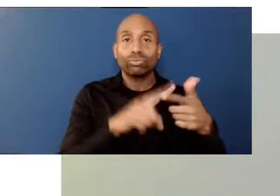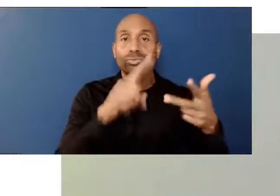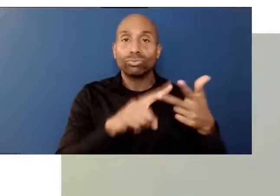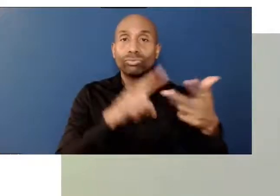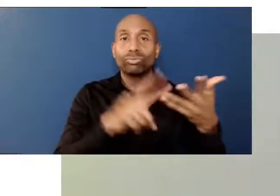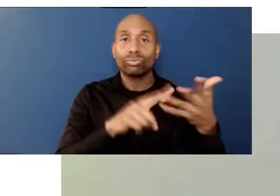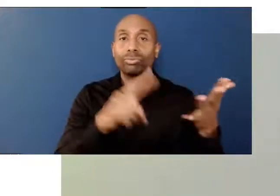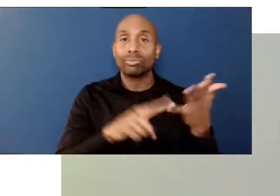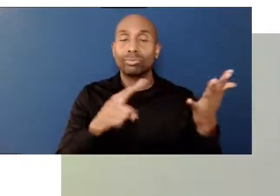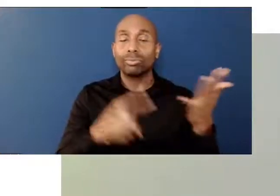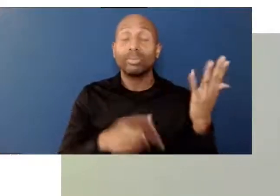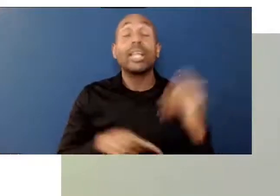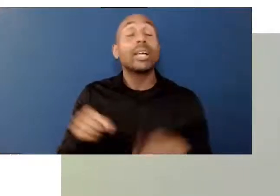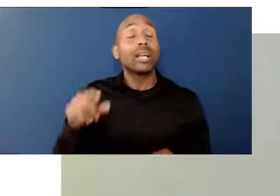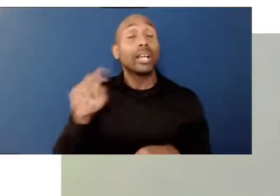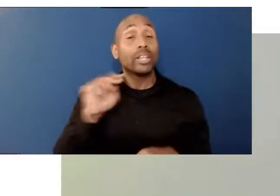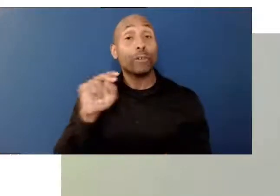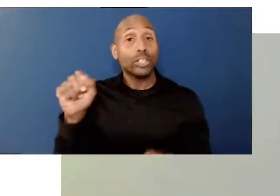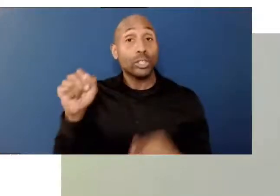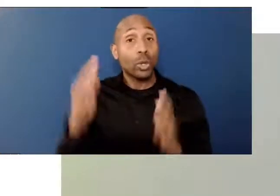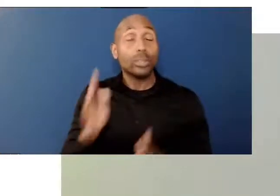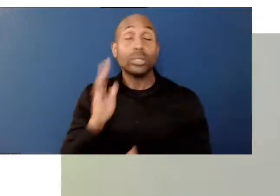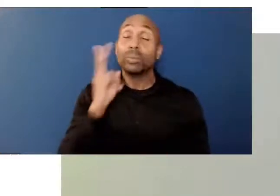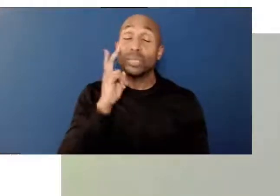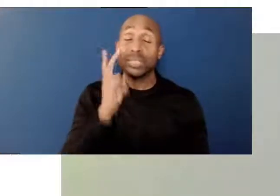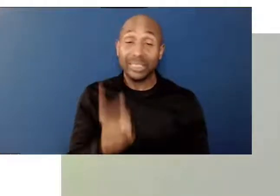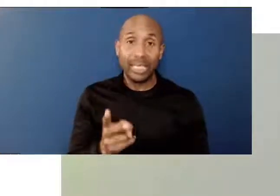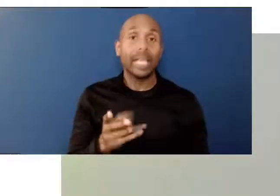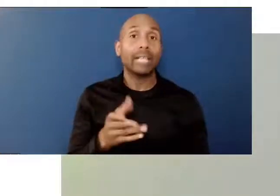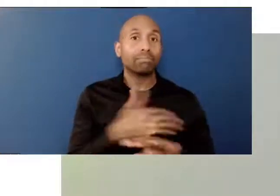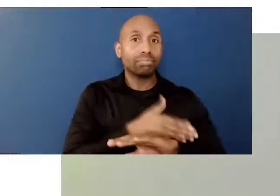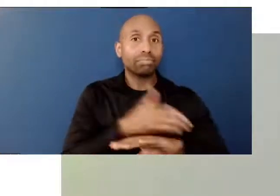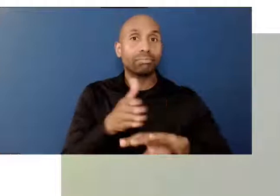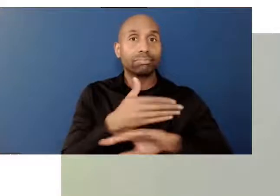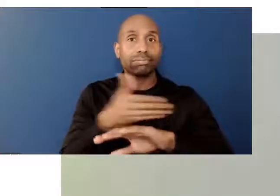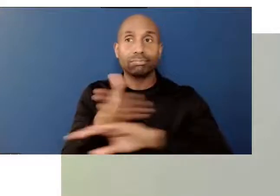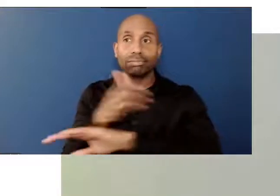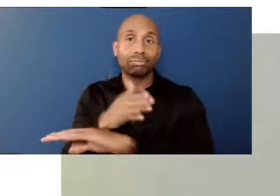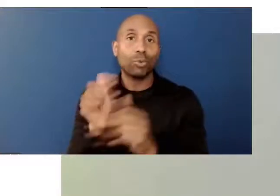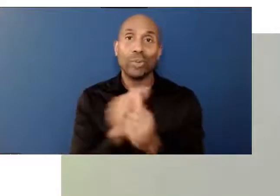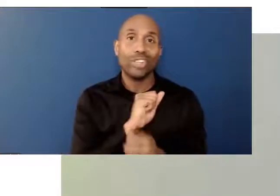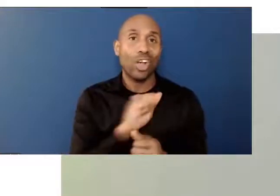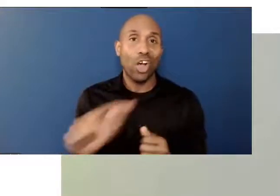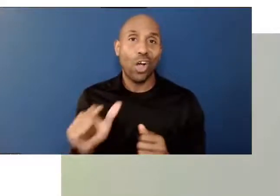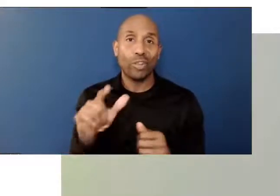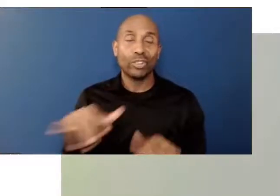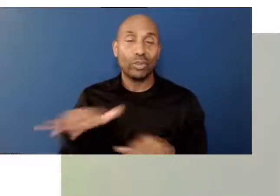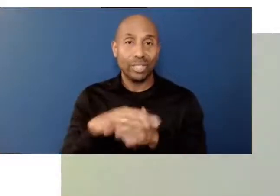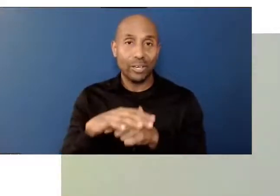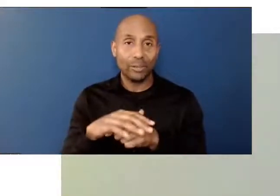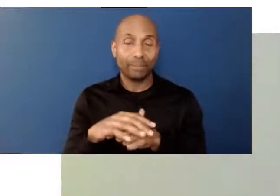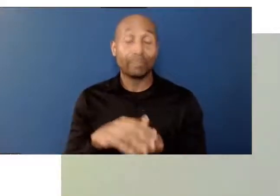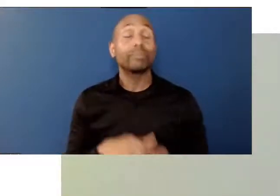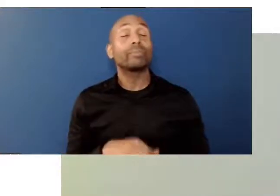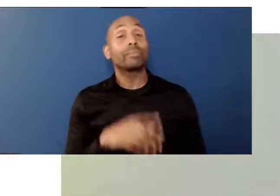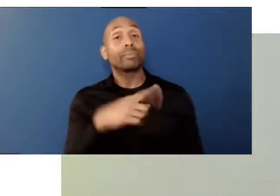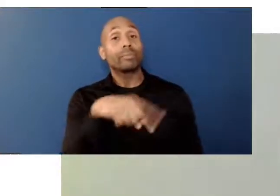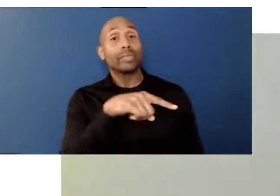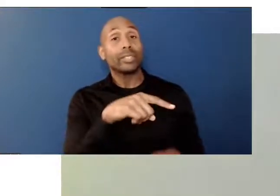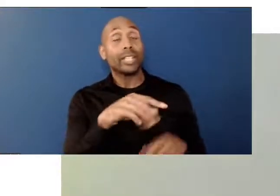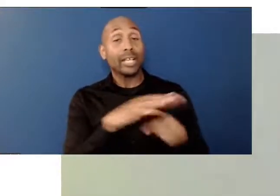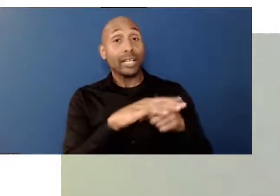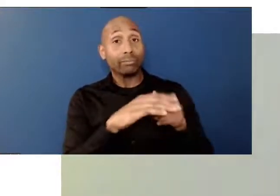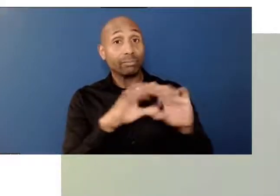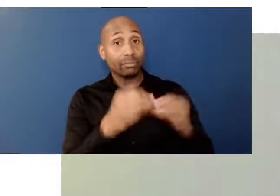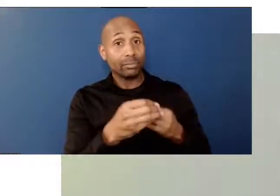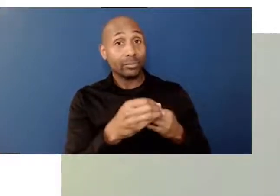improved accessibility in all of those 6 standard areas. And we're at the Directorate developing ways to monitor and evaluate those